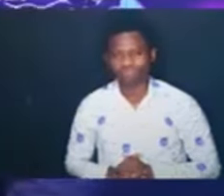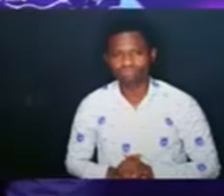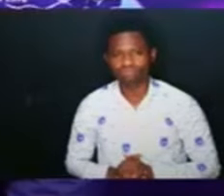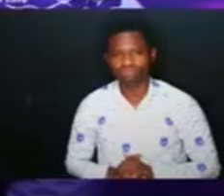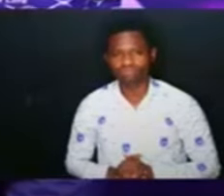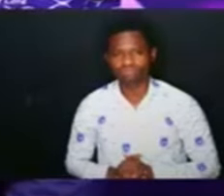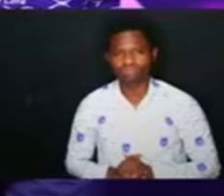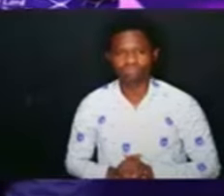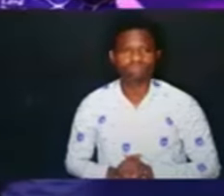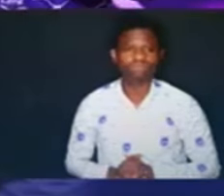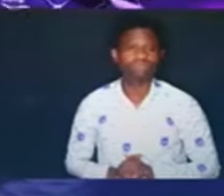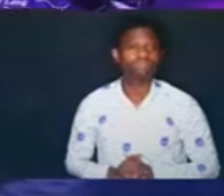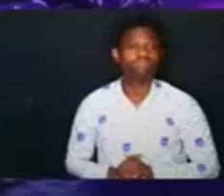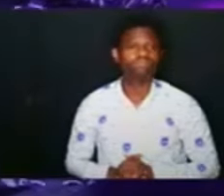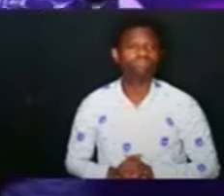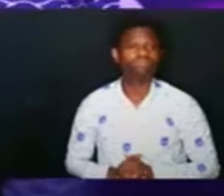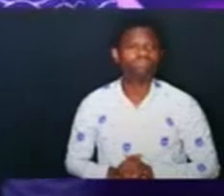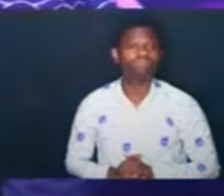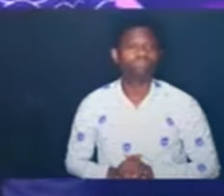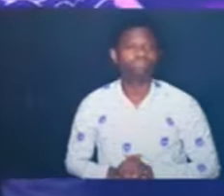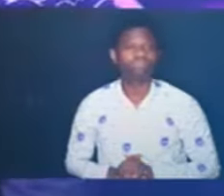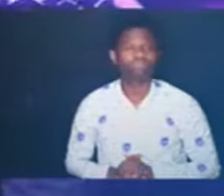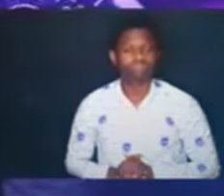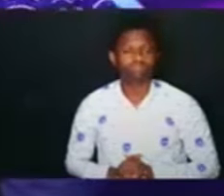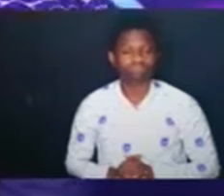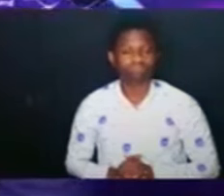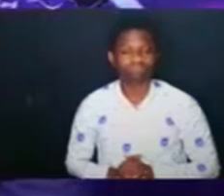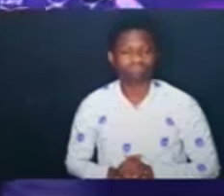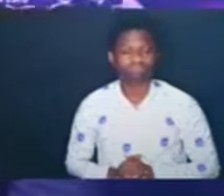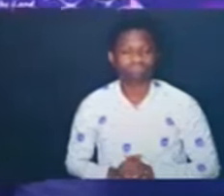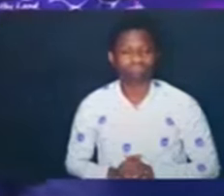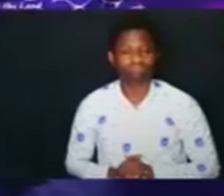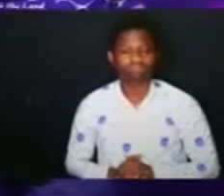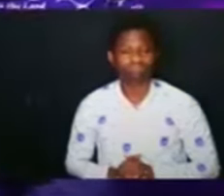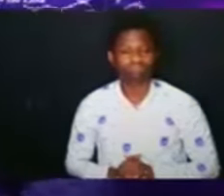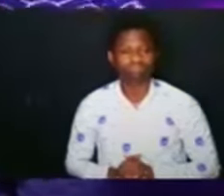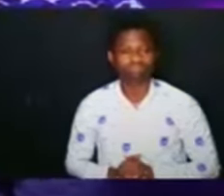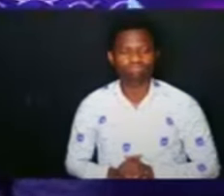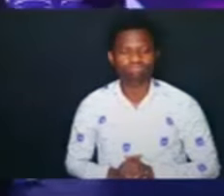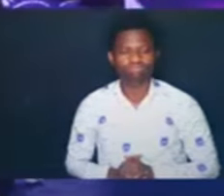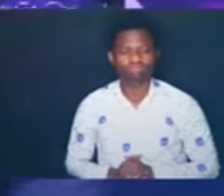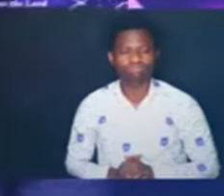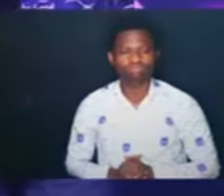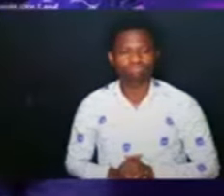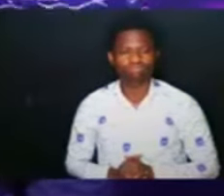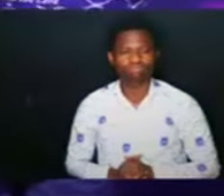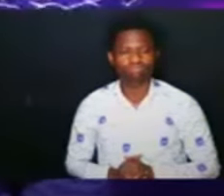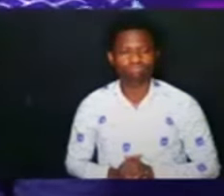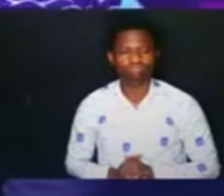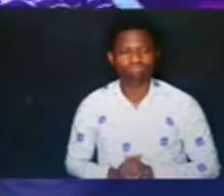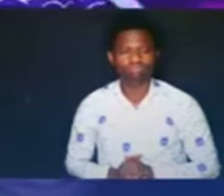asɛm sɛ won kopɛ no asɛm don kopɛ na na wo yi no ahyɛ amrado emra ani ne tumi no